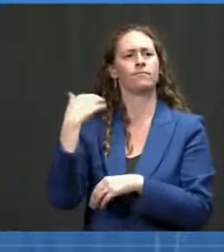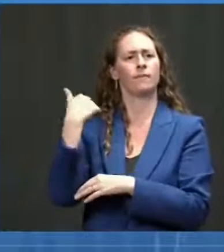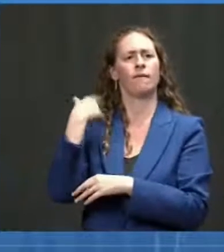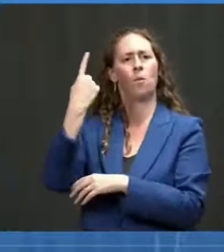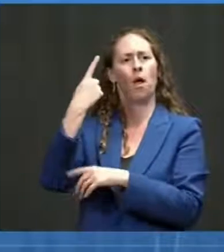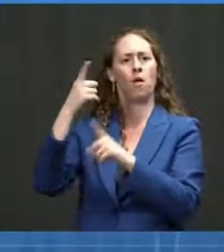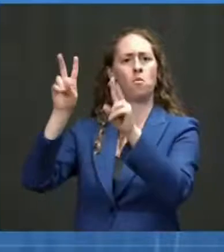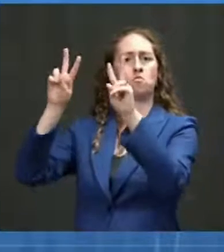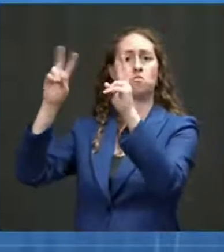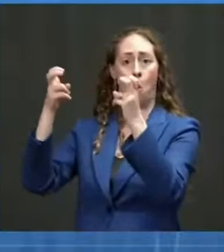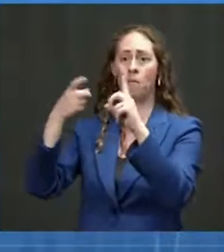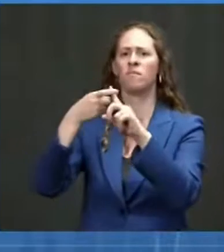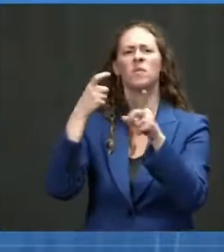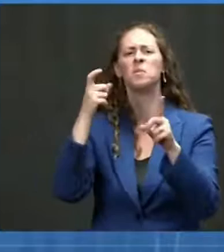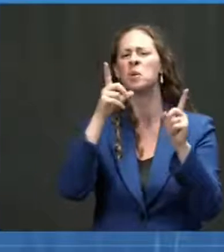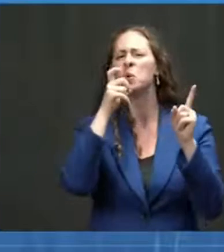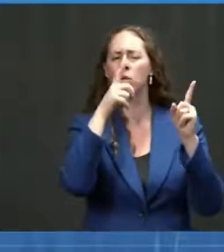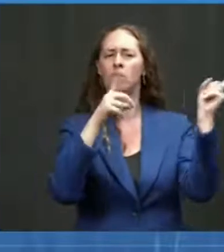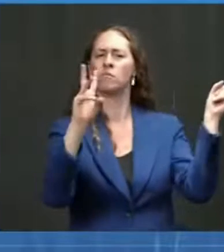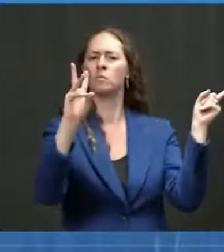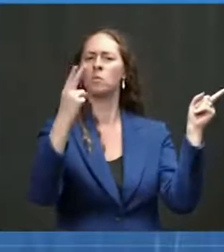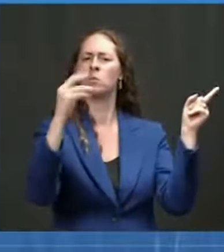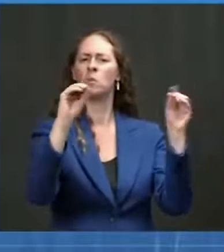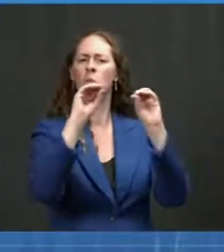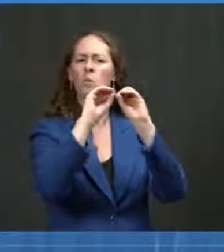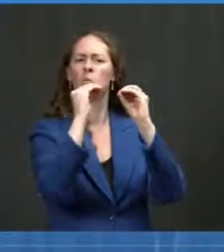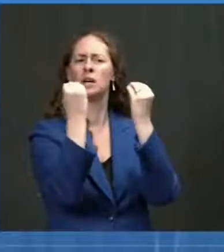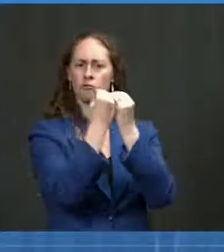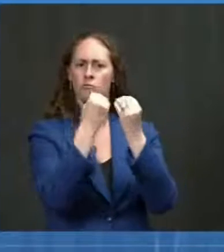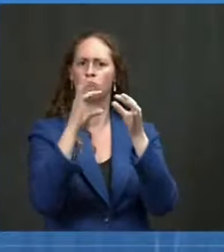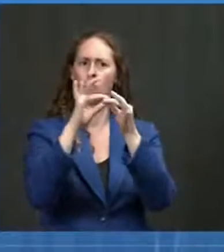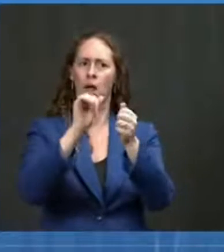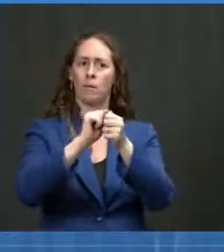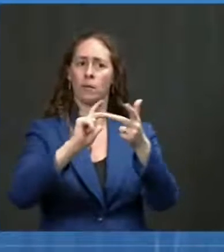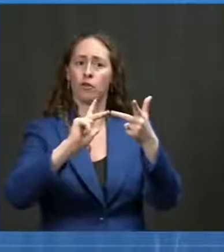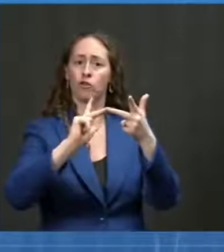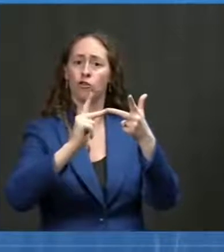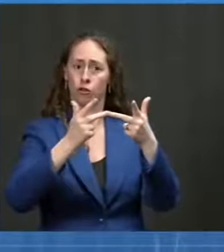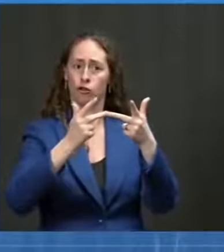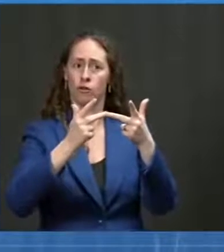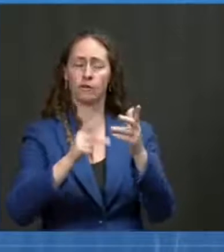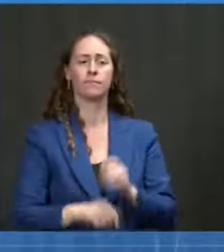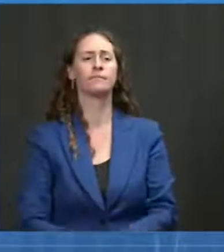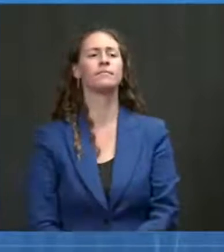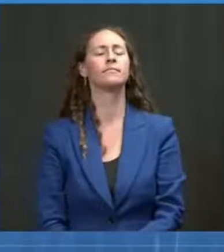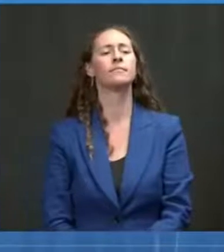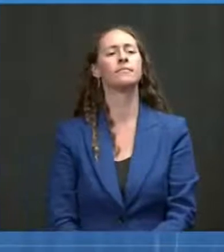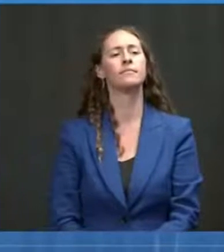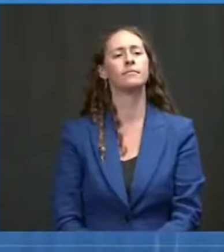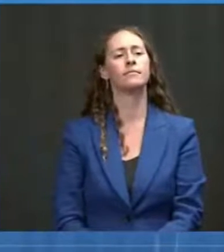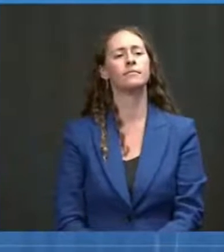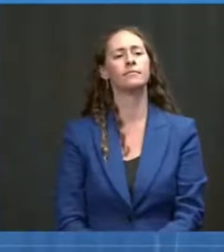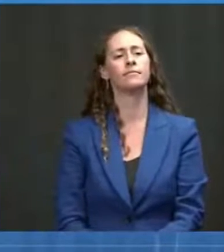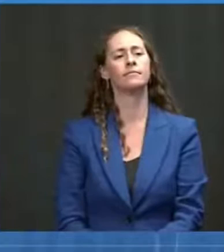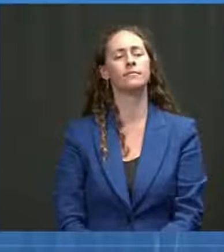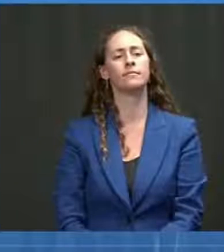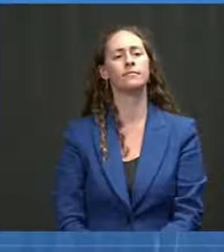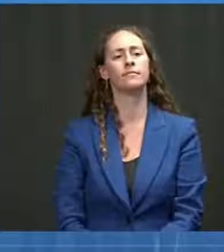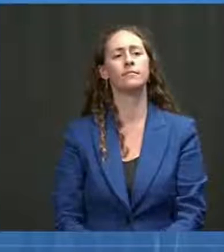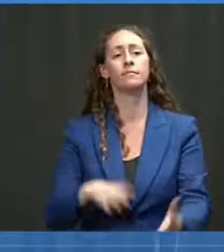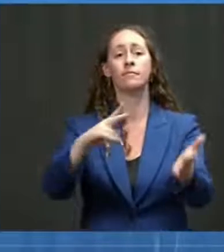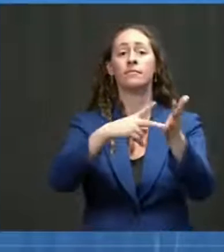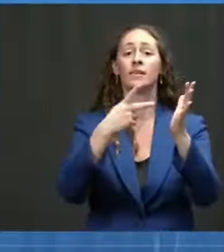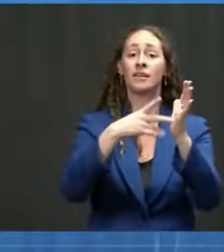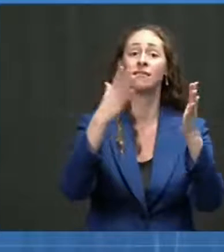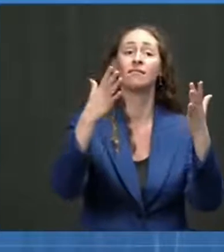today about booster shots. If we think about this in terms of an analogy, we're planning to hand out extra life jackets to people